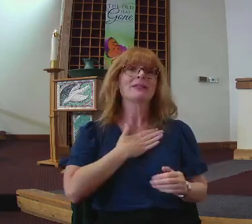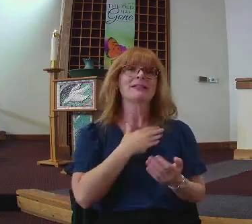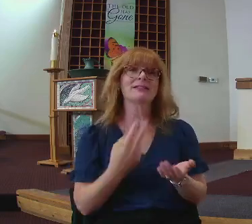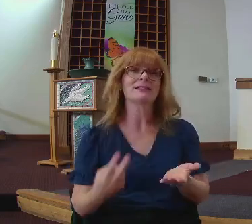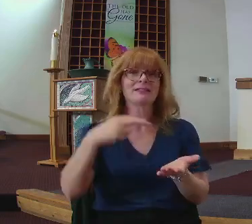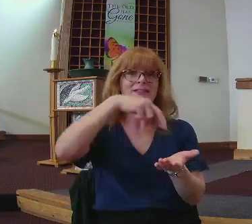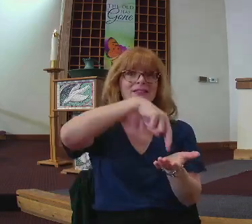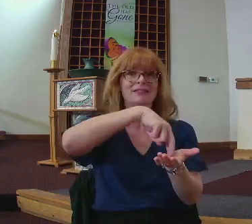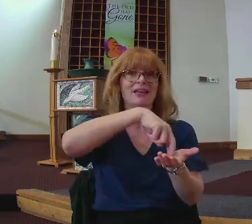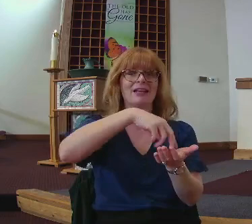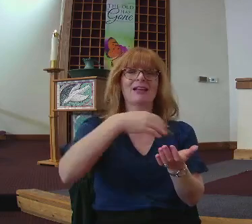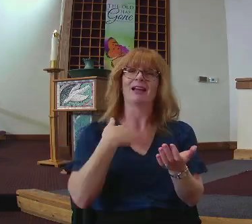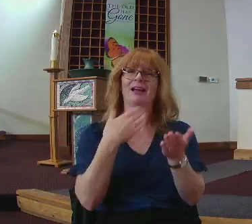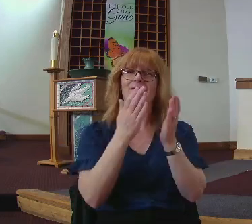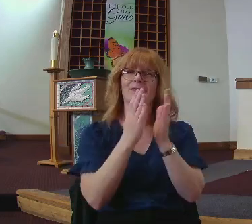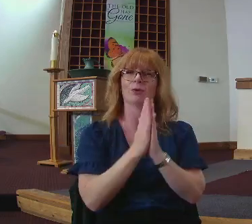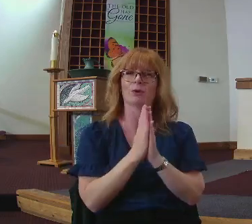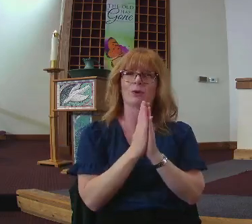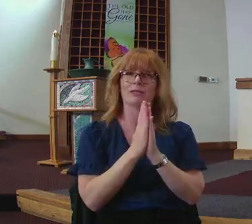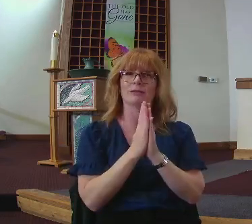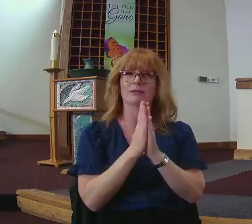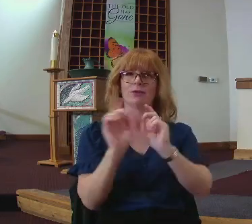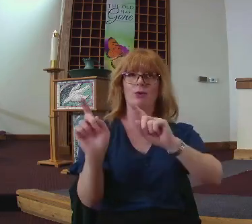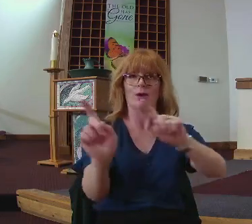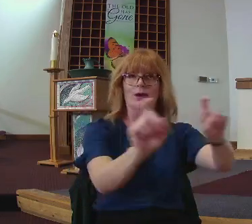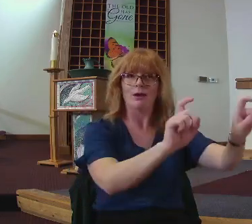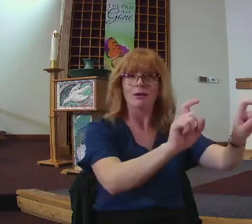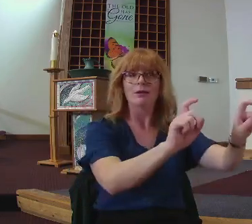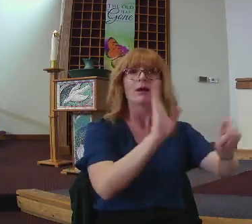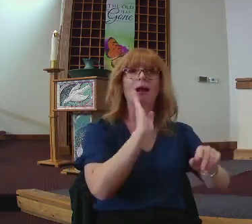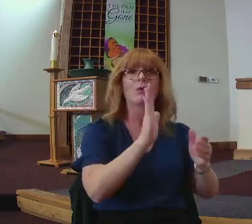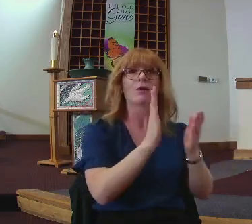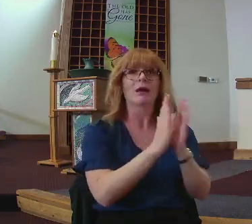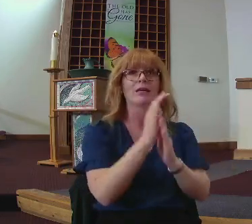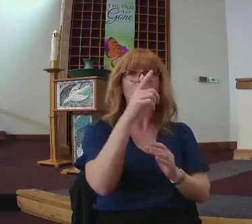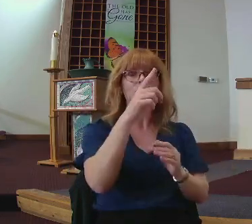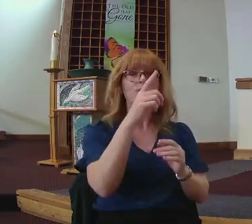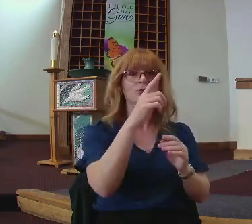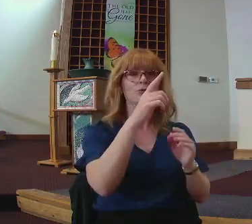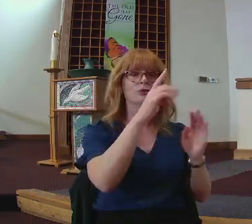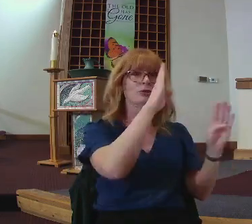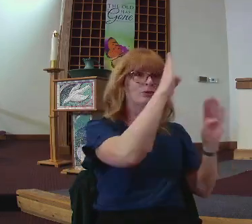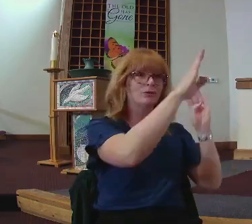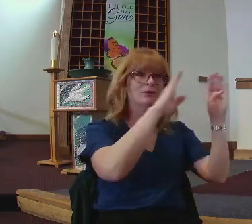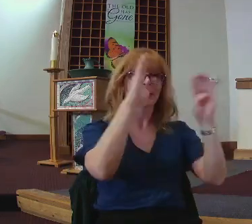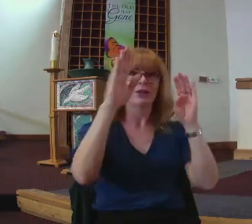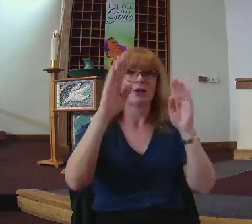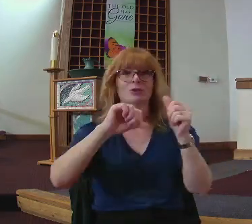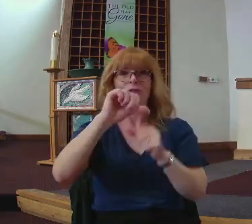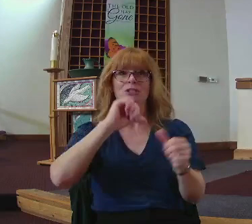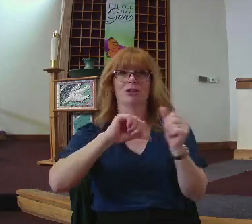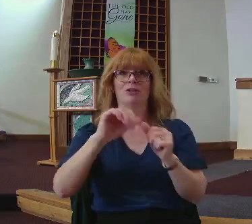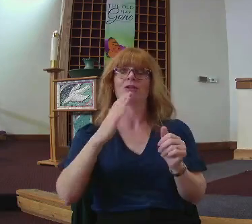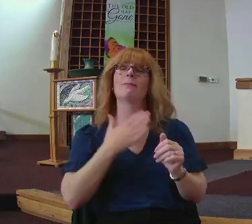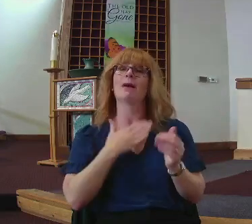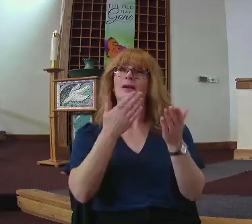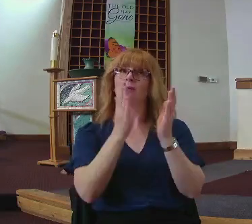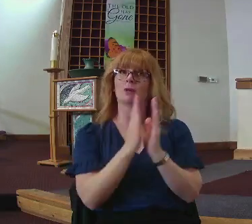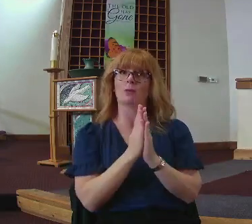able? And I've got a request for you. I'm going to have you turn and greet one another in the sanctuary, but here's the